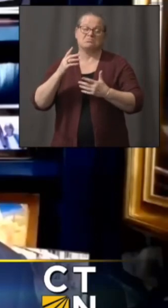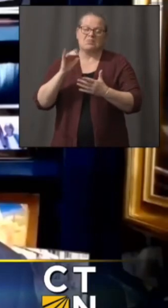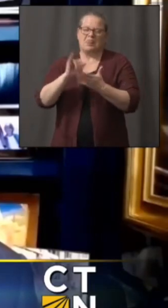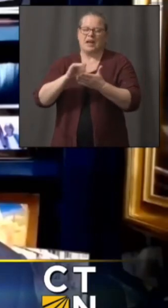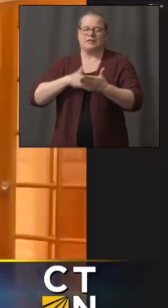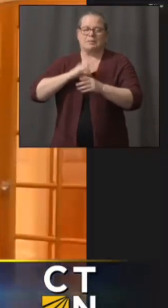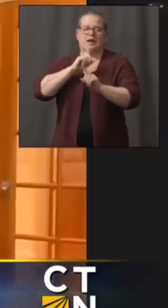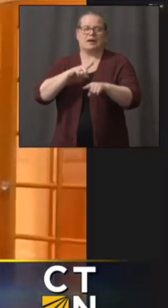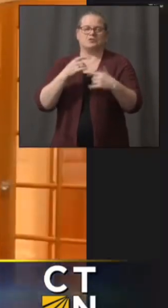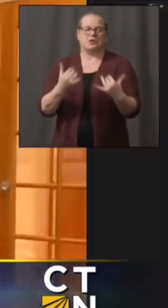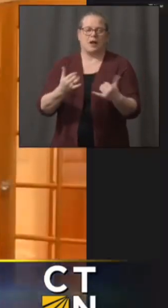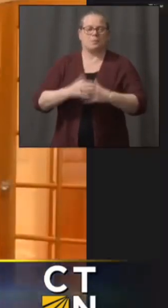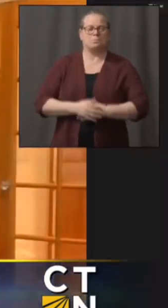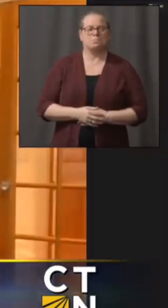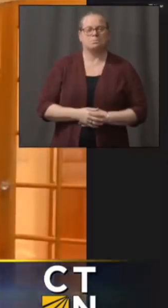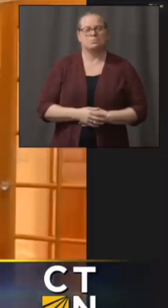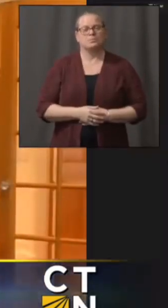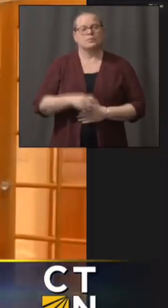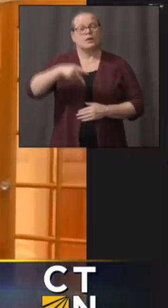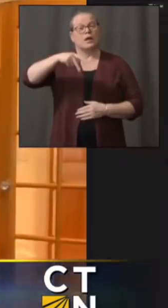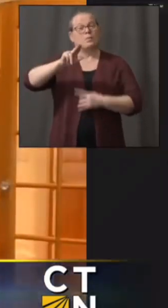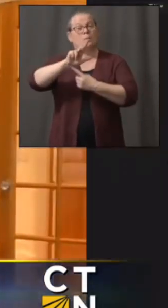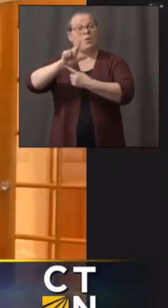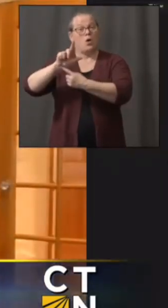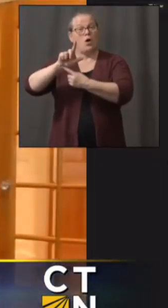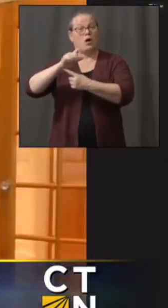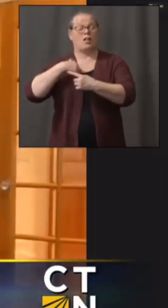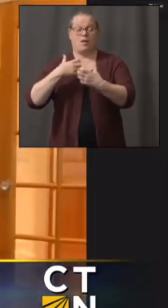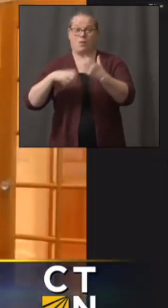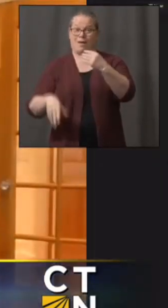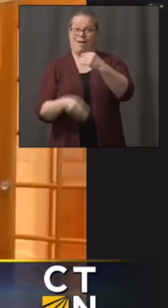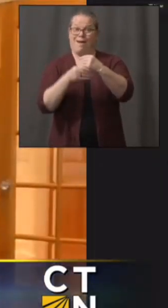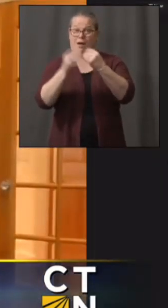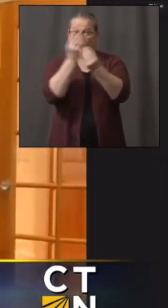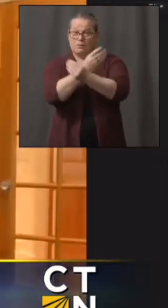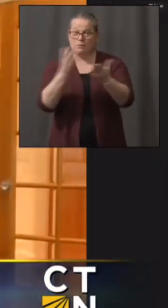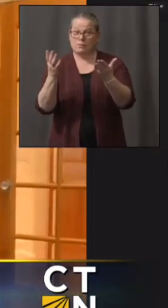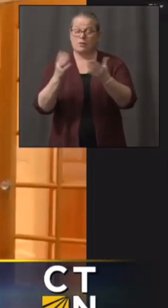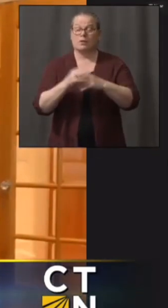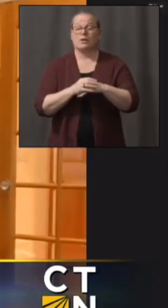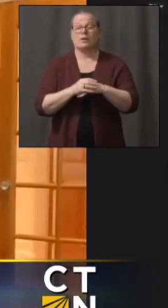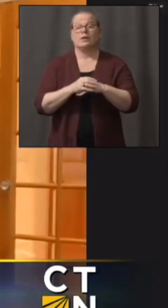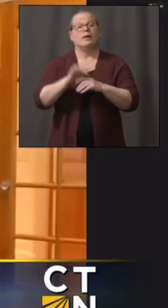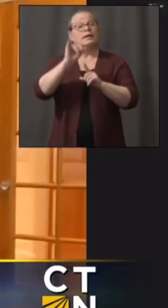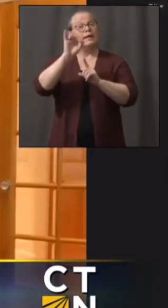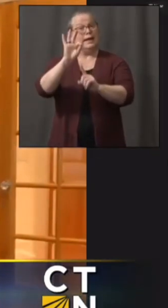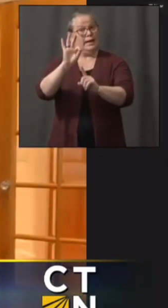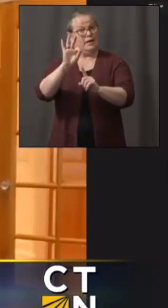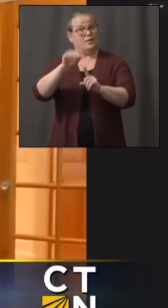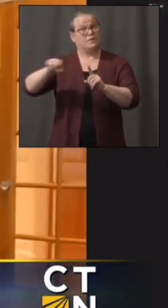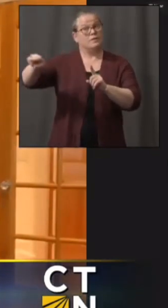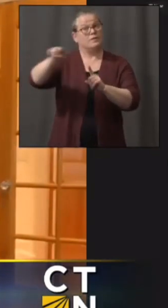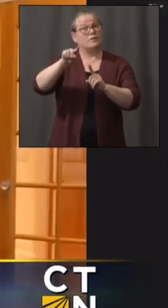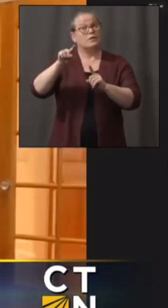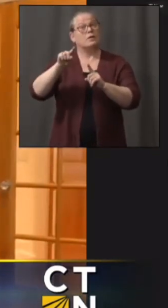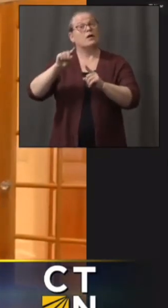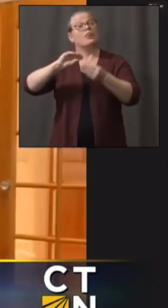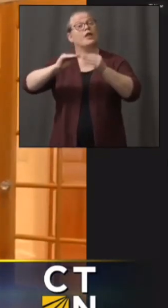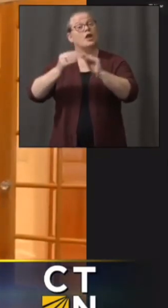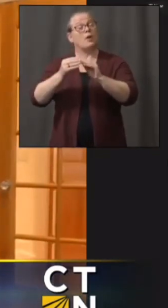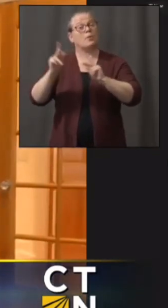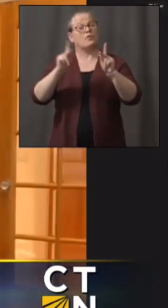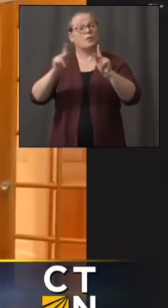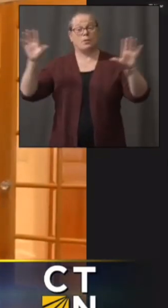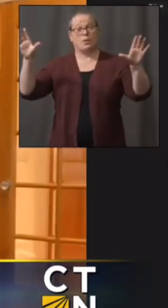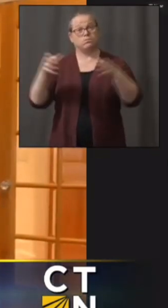I would just add as a reminder to everyone that, individuals who violate the gathering restriction sizes are